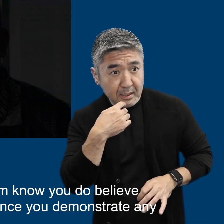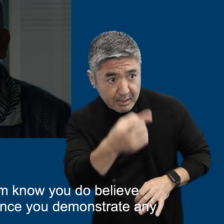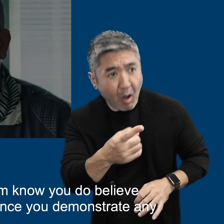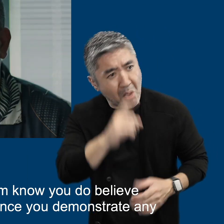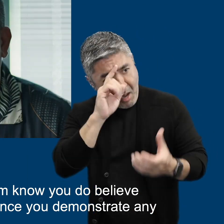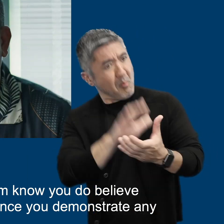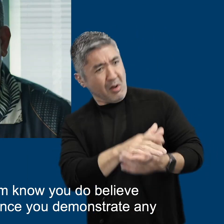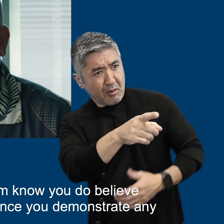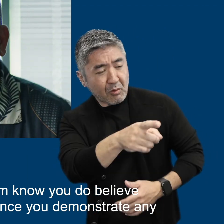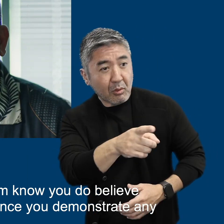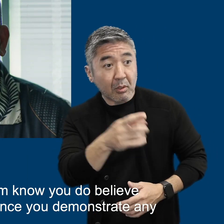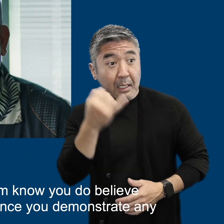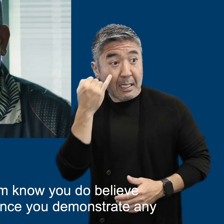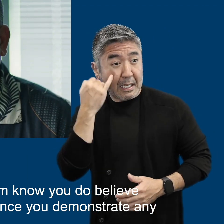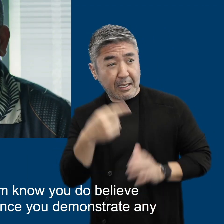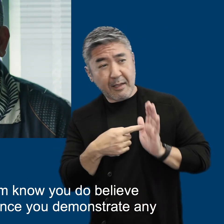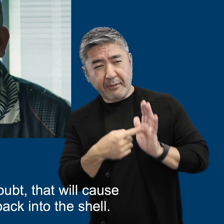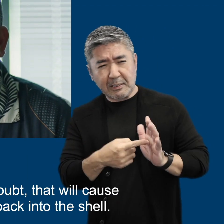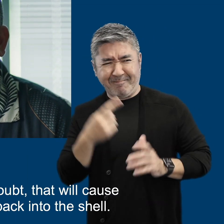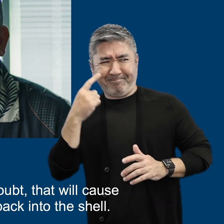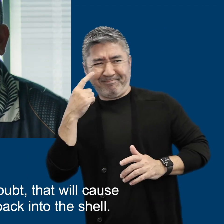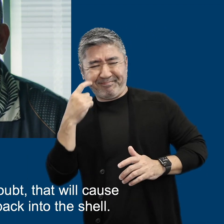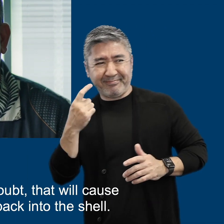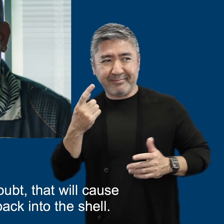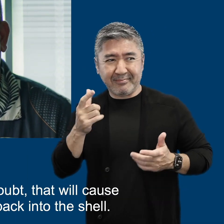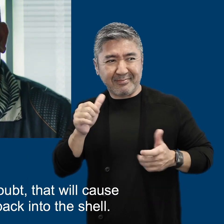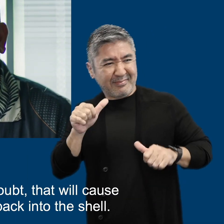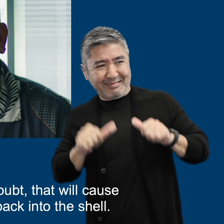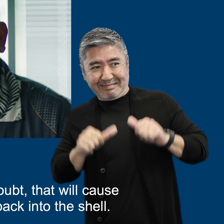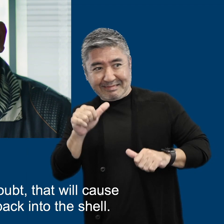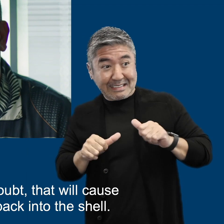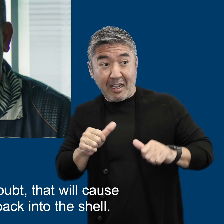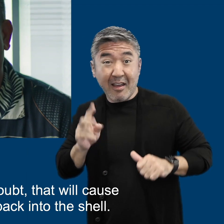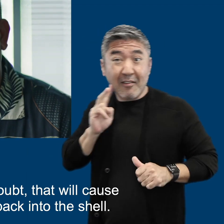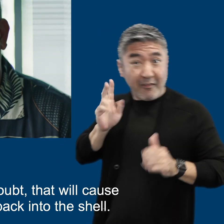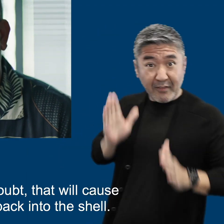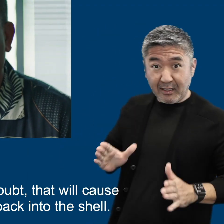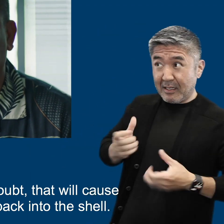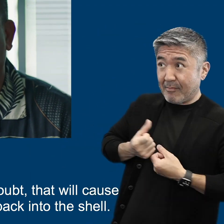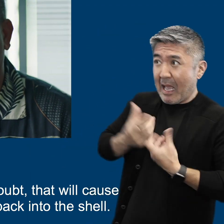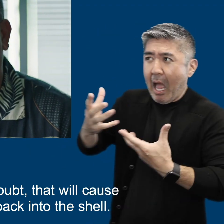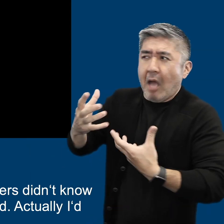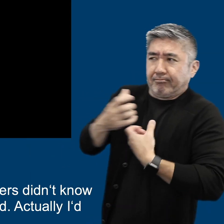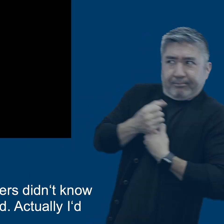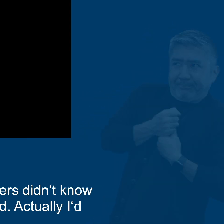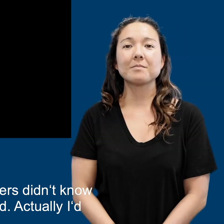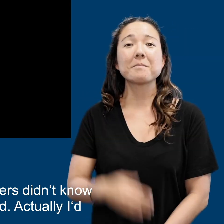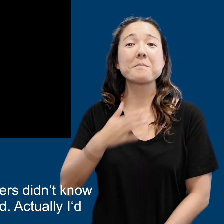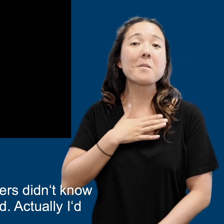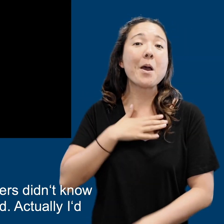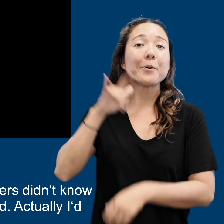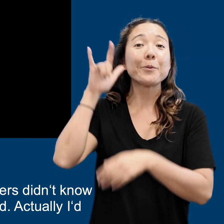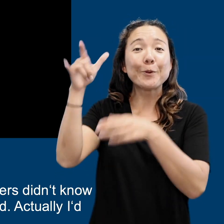them. Once you show or once you demonstrate any resemblance of a doubt, you know, that will cause the victims to go back into the shell.